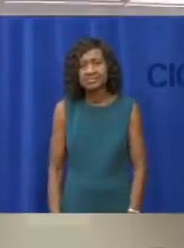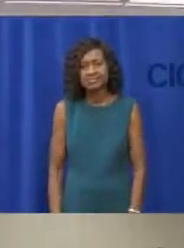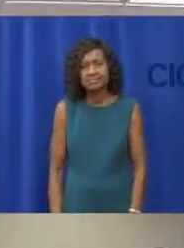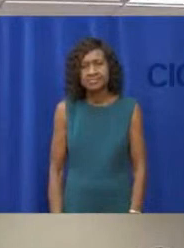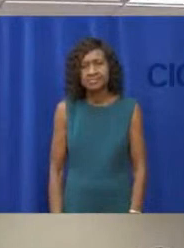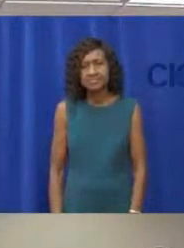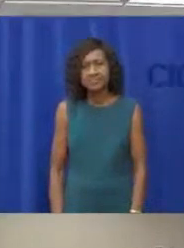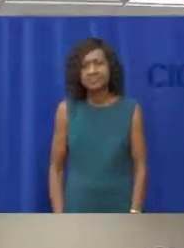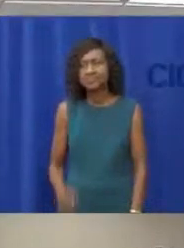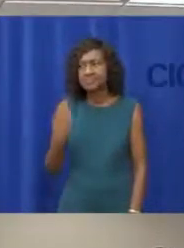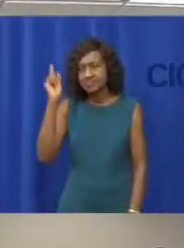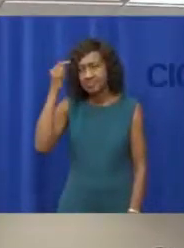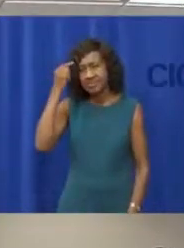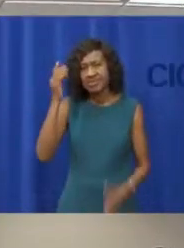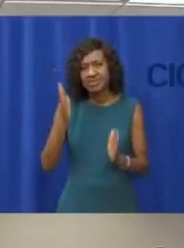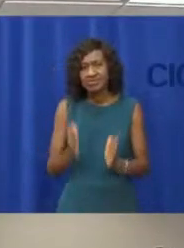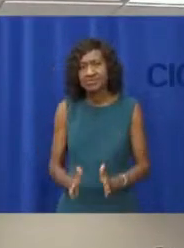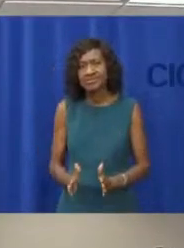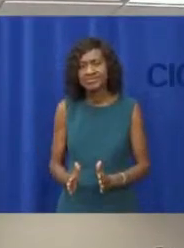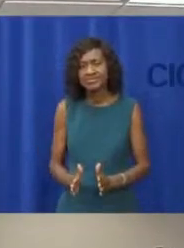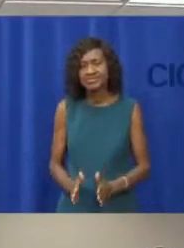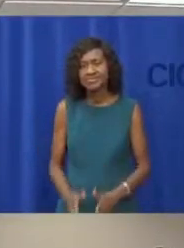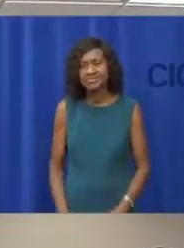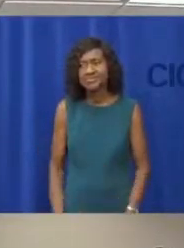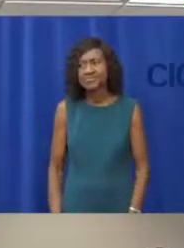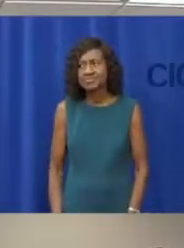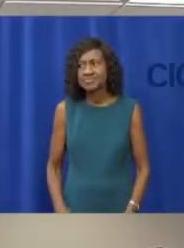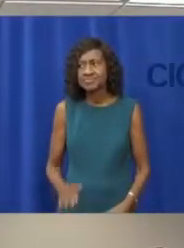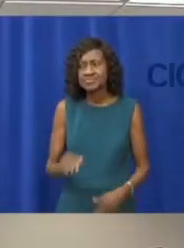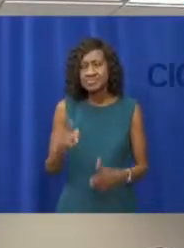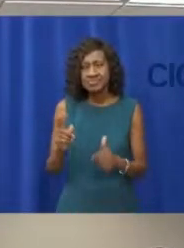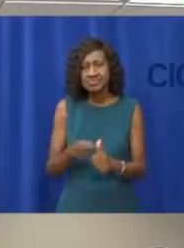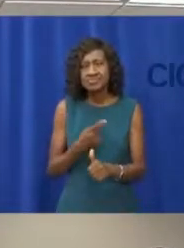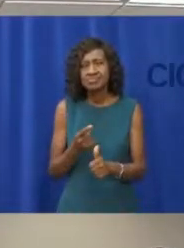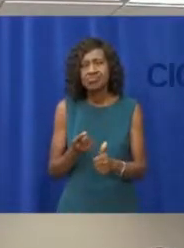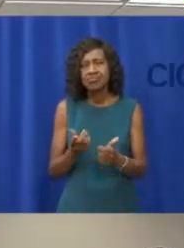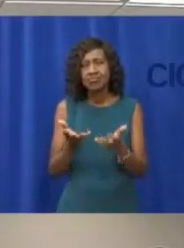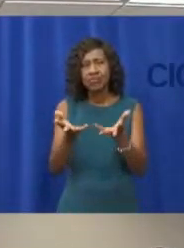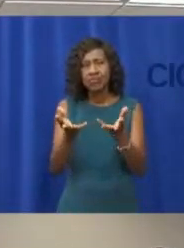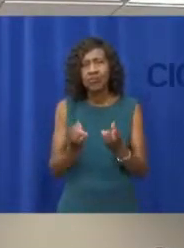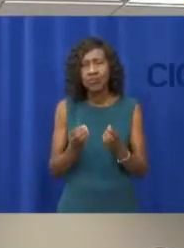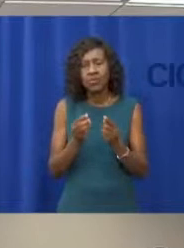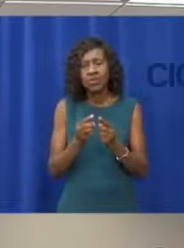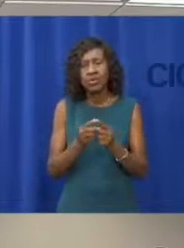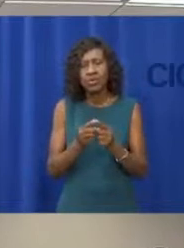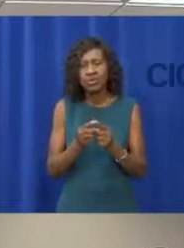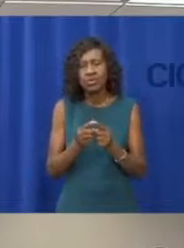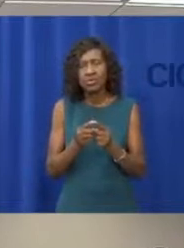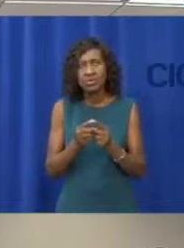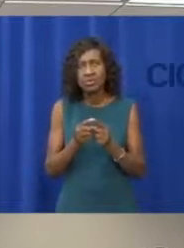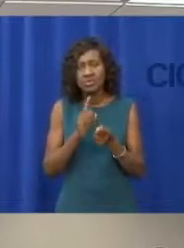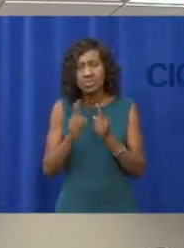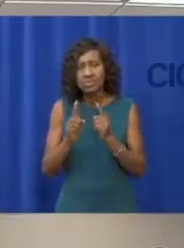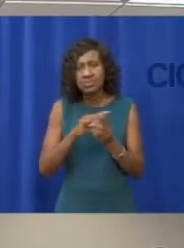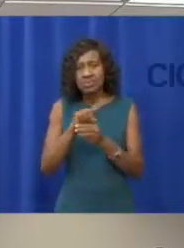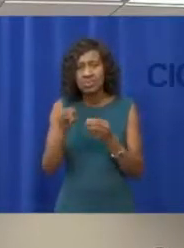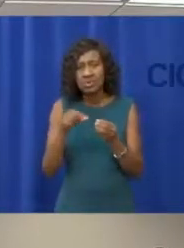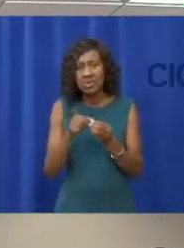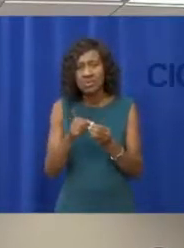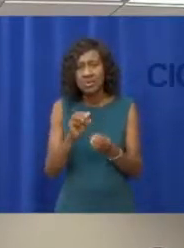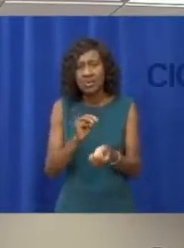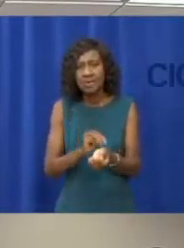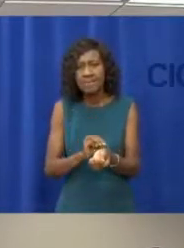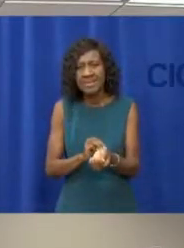Your Excellency. Yes, thank you. Thank you very much. I first want to refer to where we are on the sort of